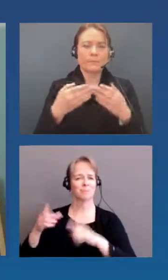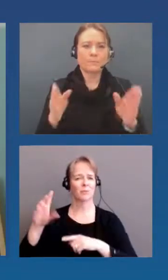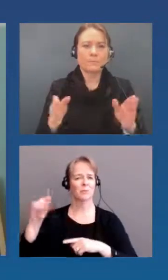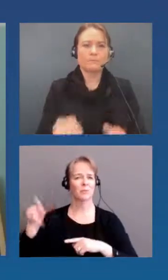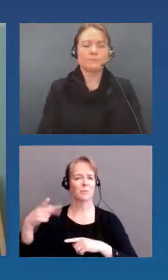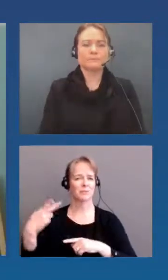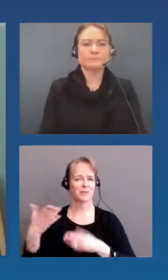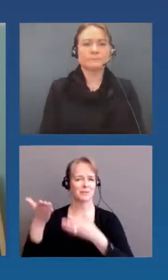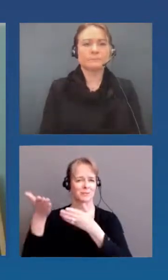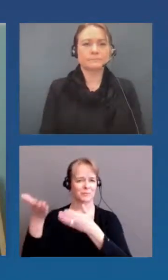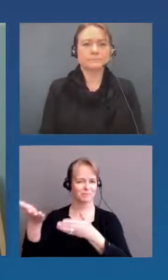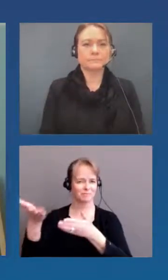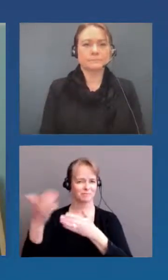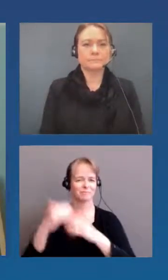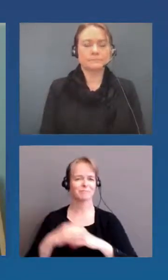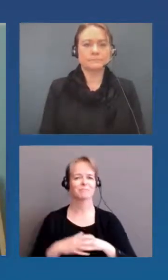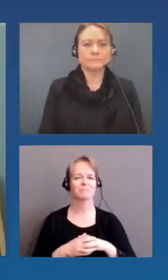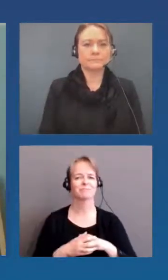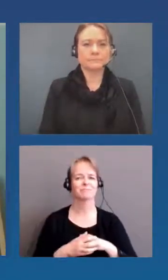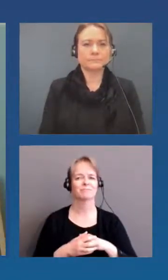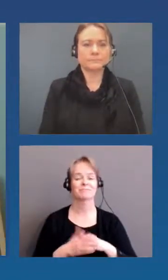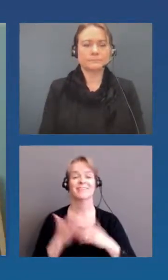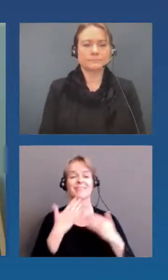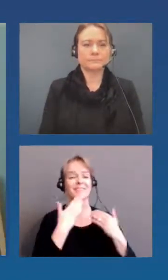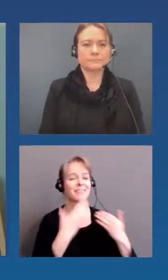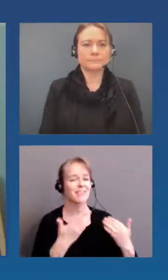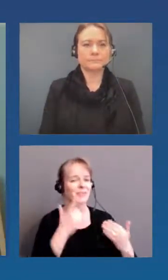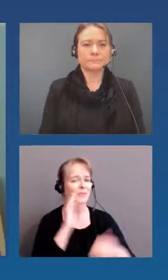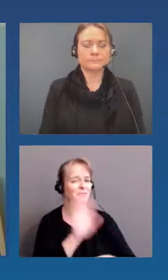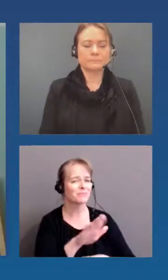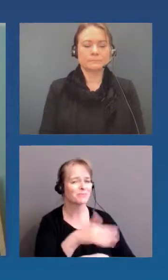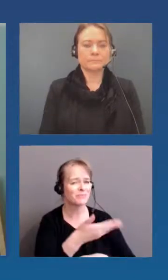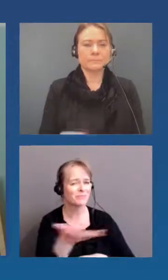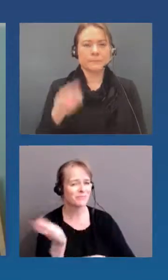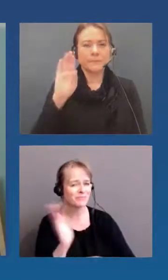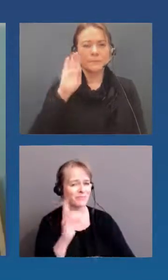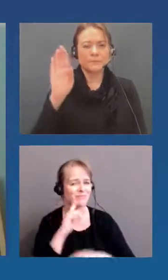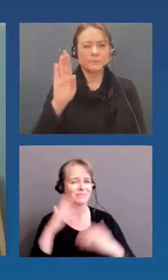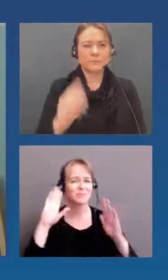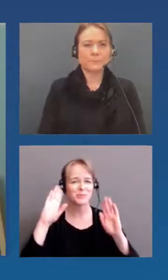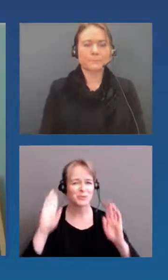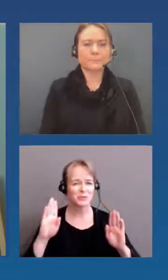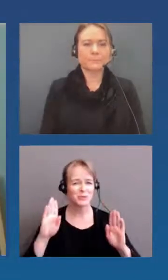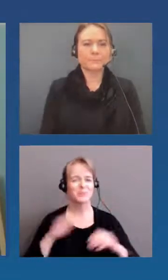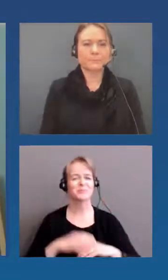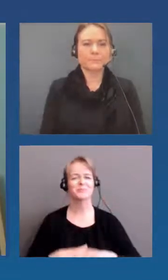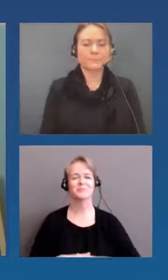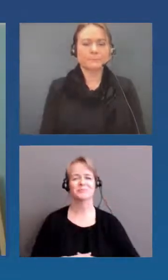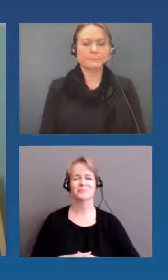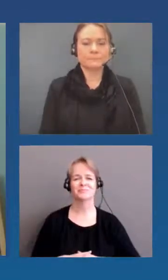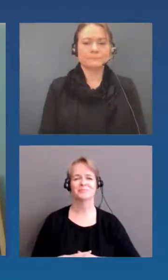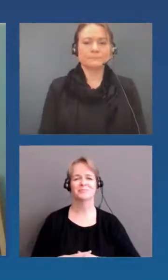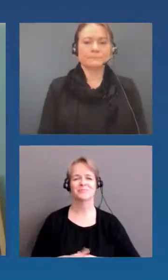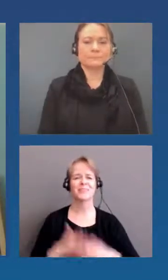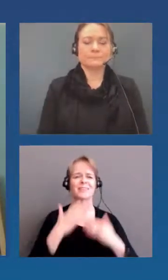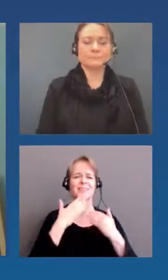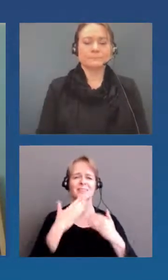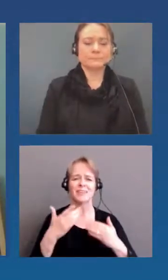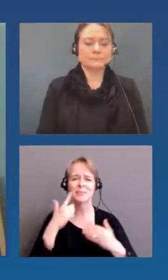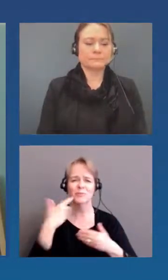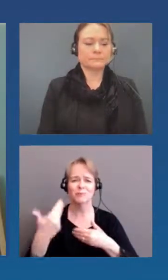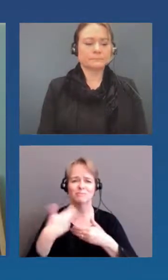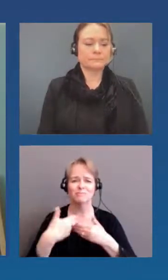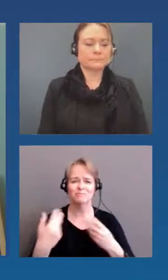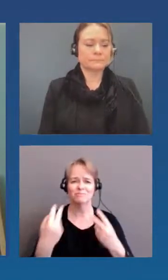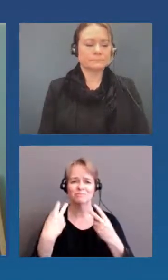d'Ottawa. Thank you very much and good afternoon, everybody. Bonjour, Kwe. Thank you all for participating in today's